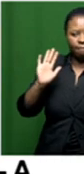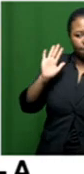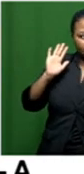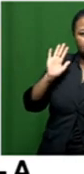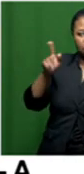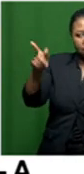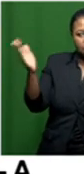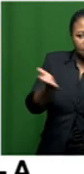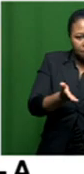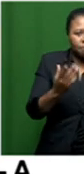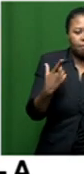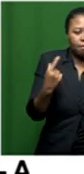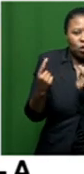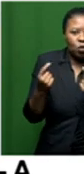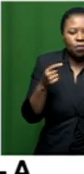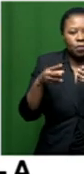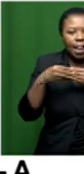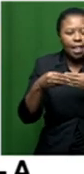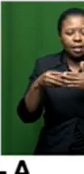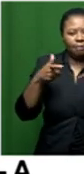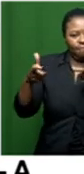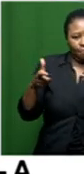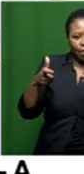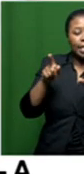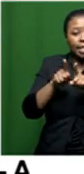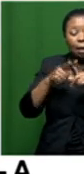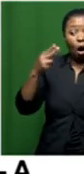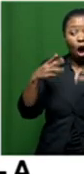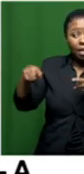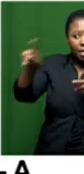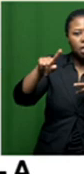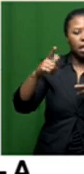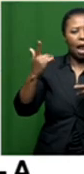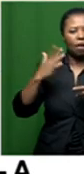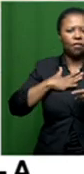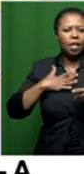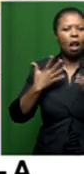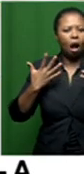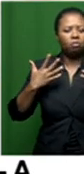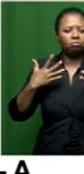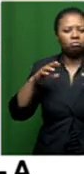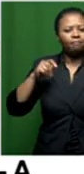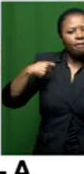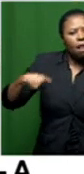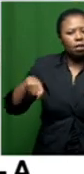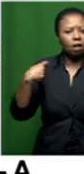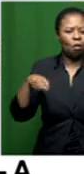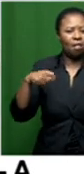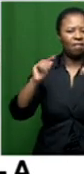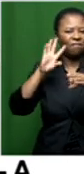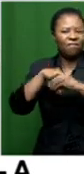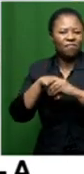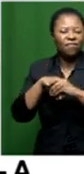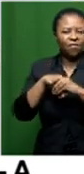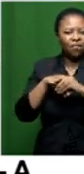like the logistics aspect of the show, but the artists really need to feel like they have room to create and to be flexible and to